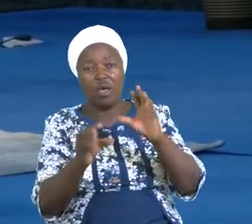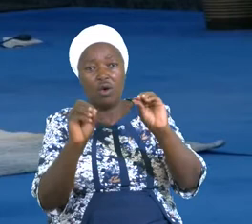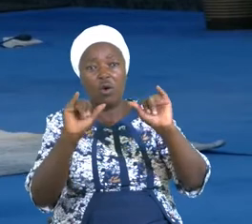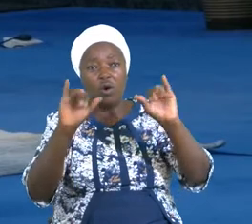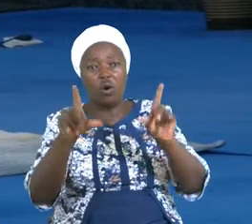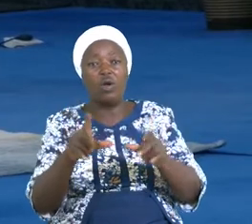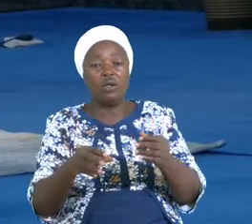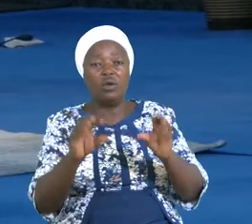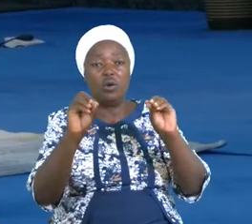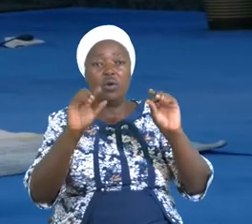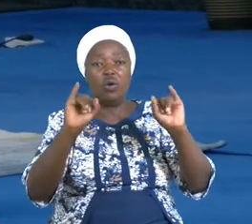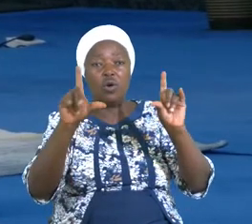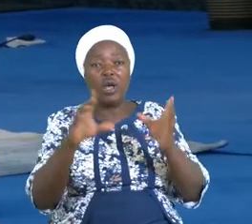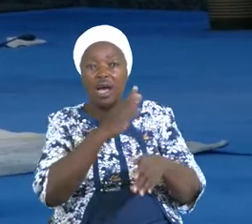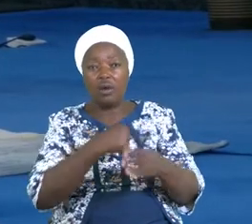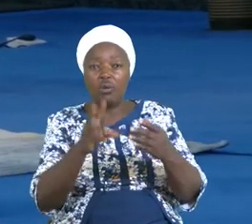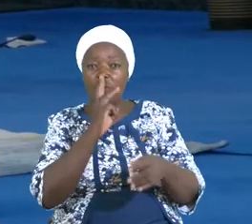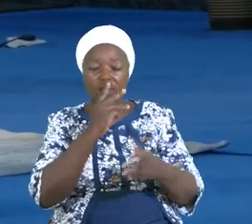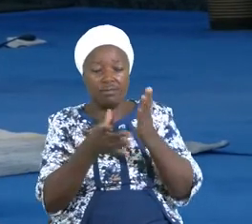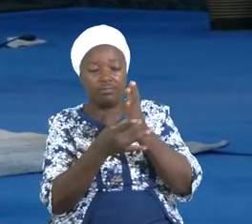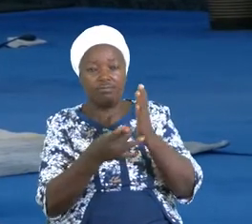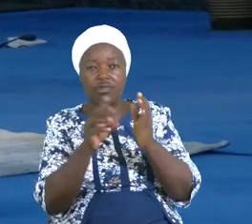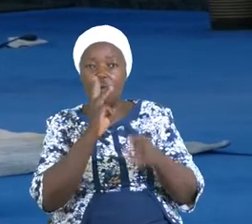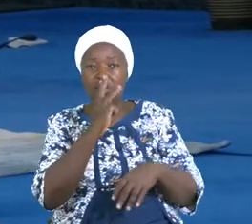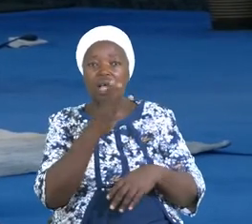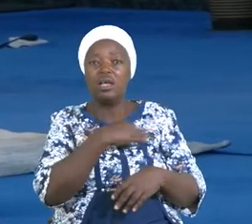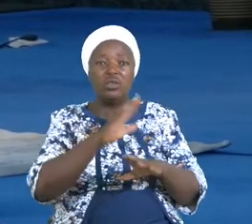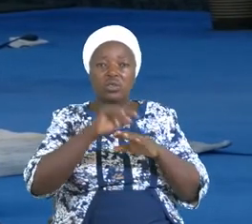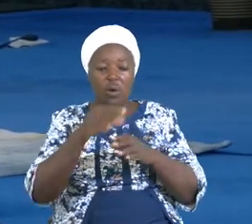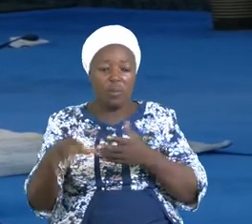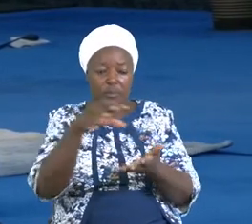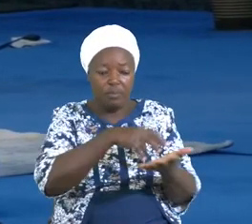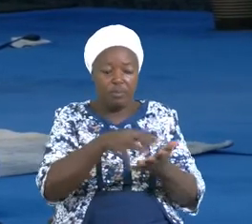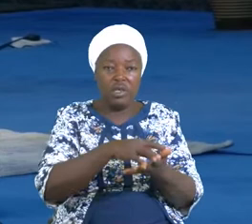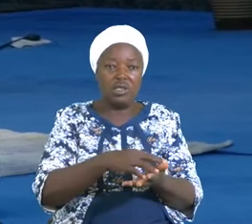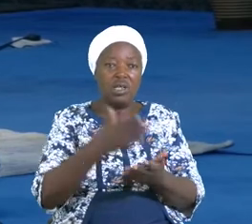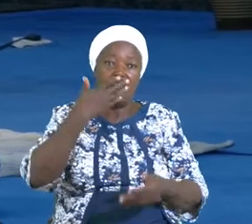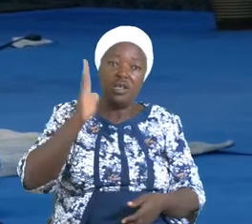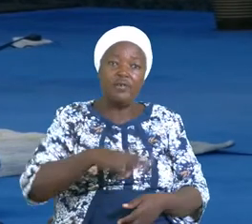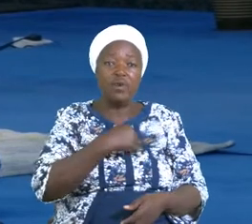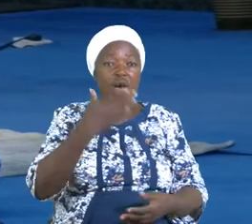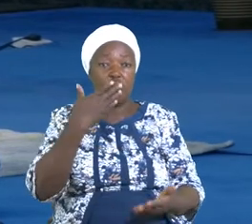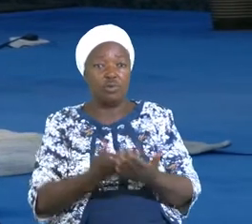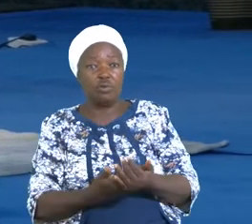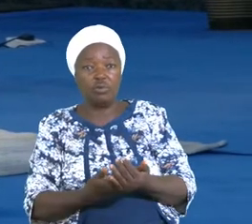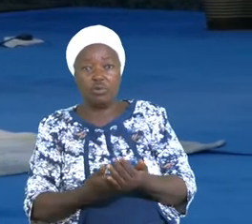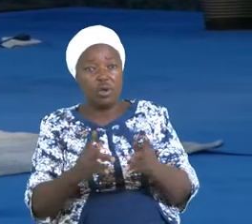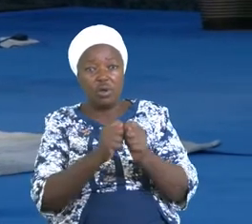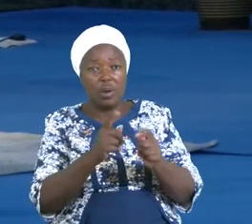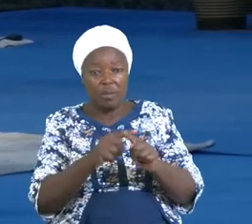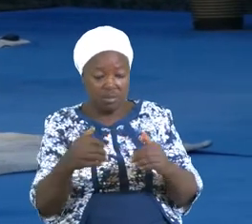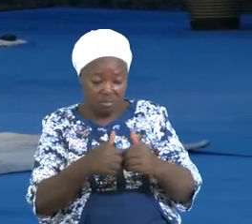mix good and evil, classifies them there. And then those who are